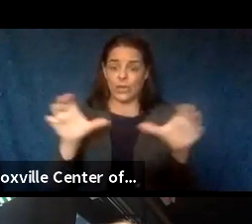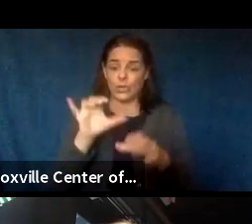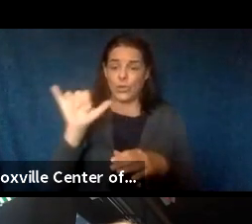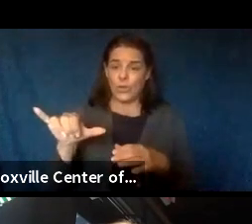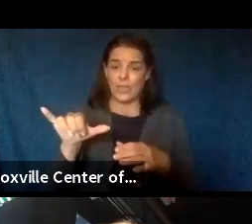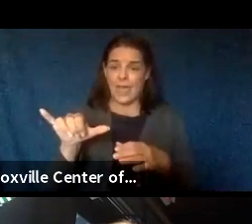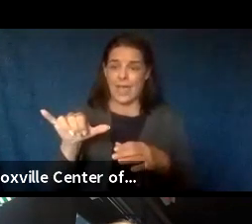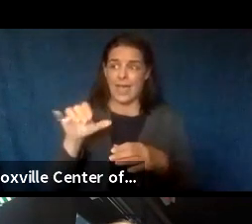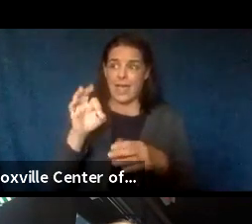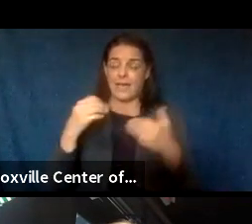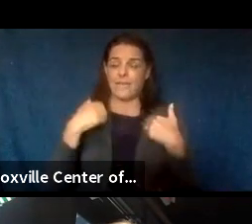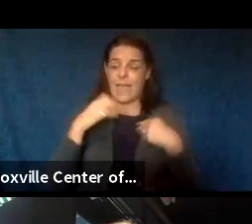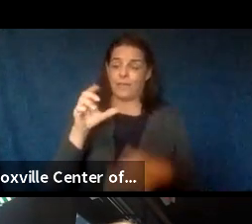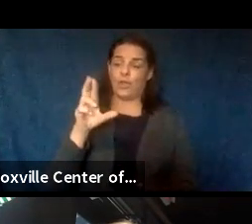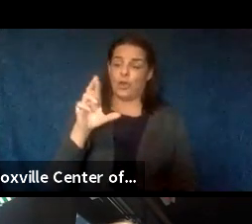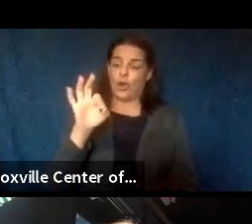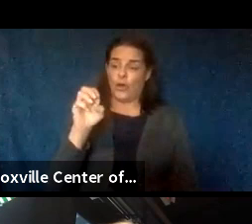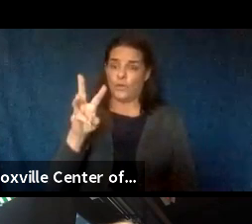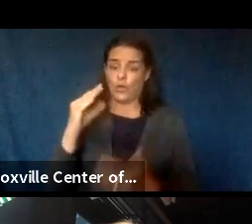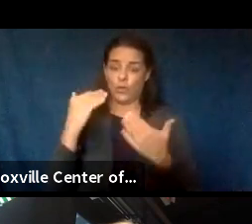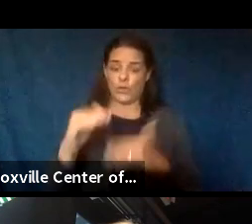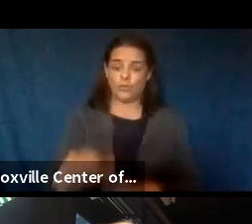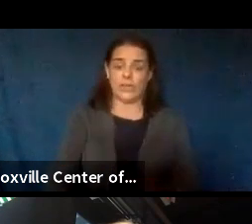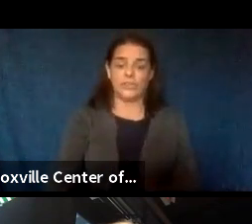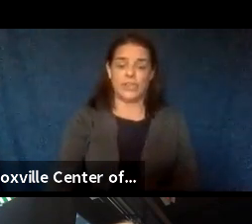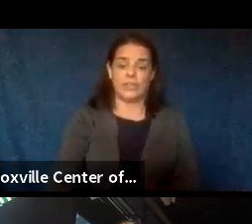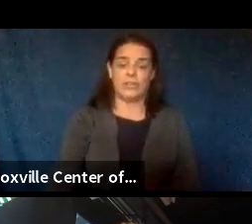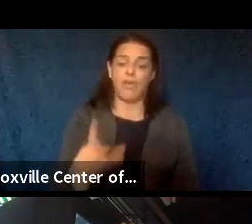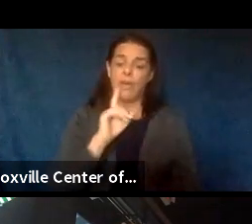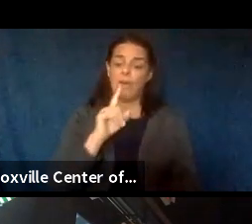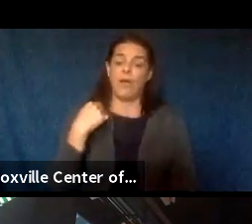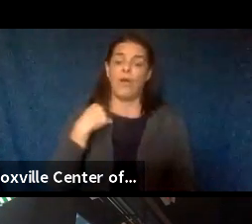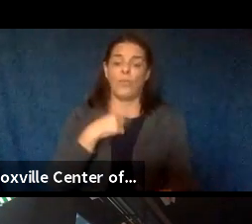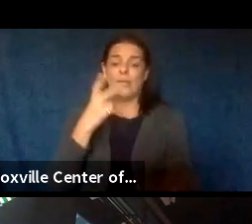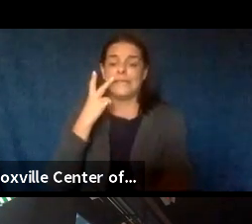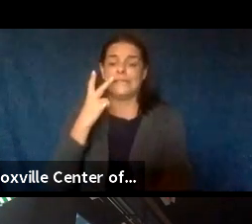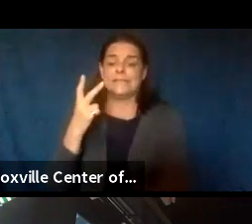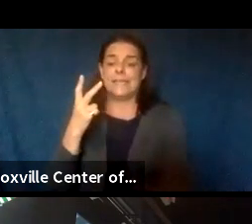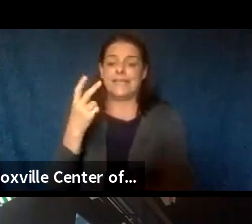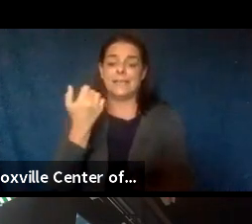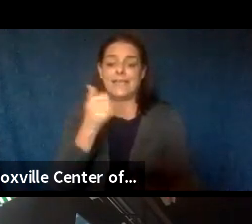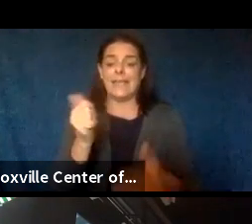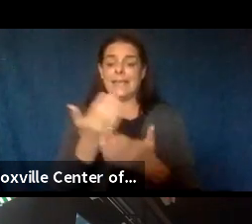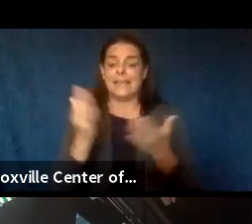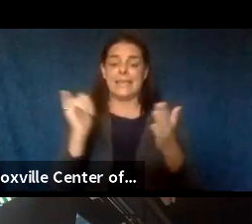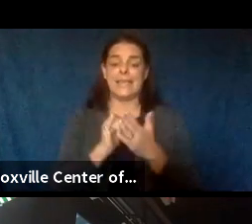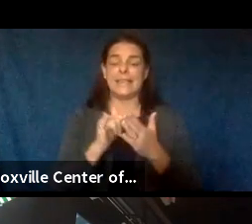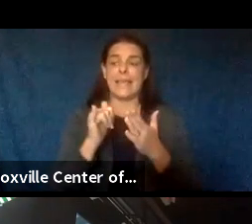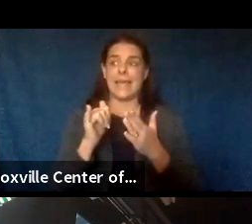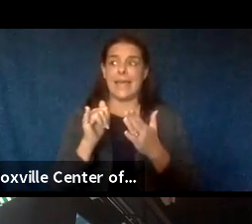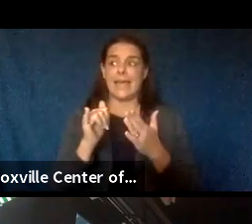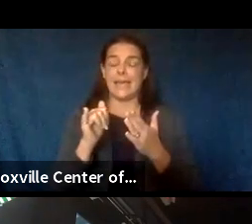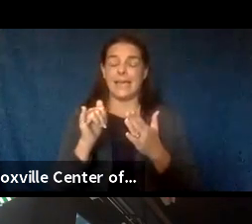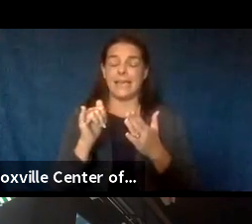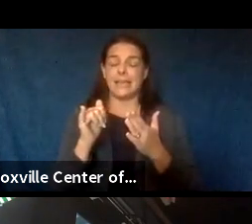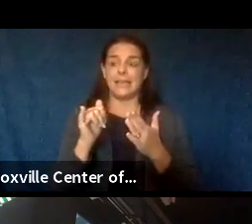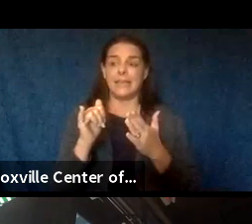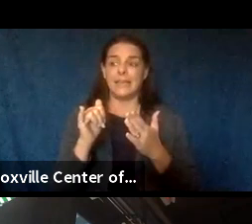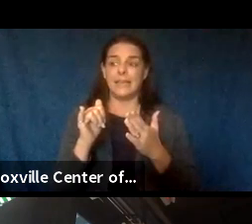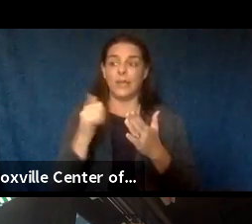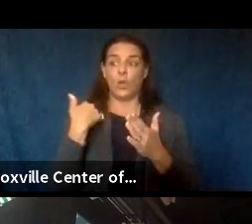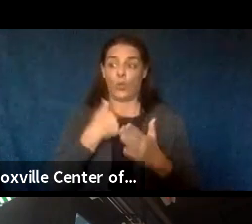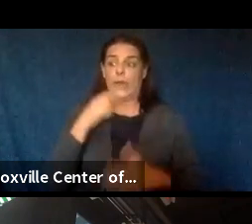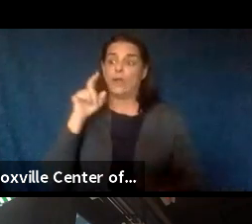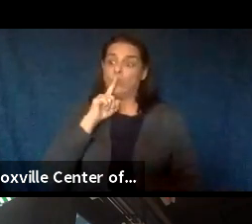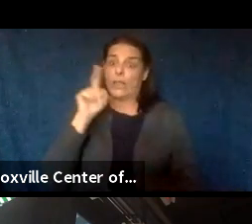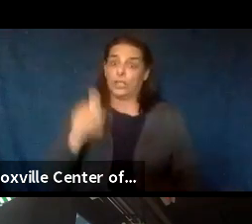tact of having a curfew and restriction? Are we seeing anything that tells us that we should continue this at